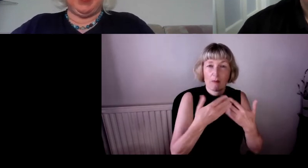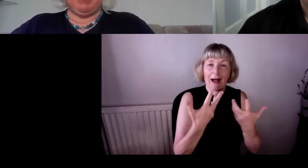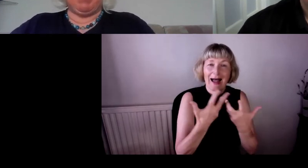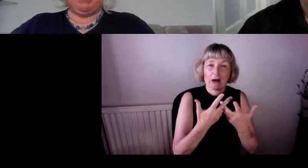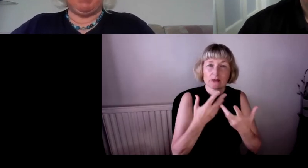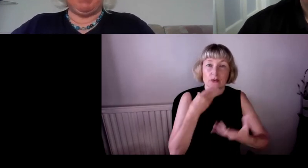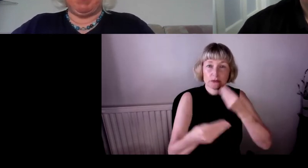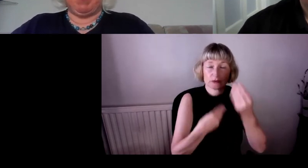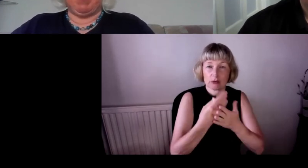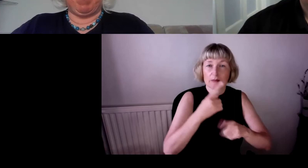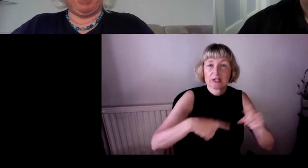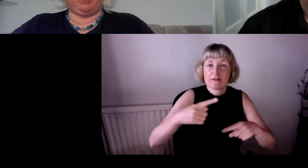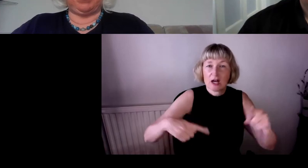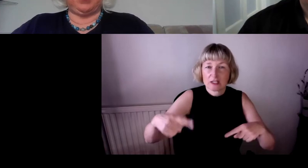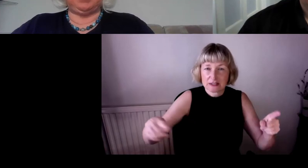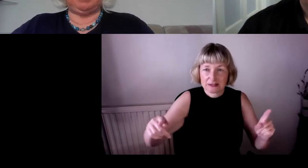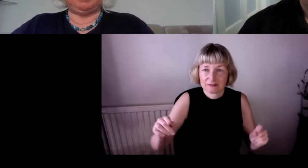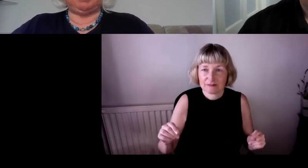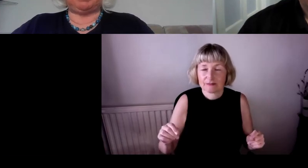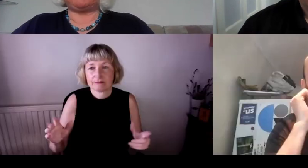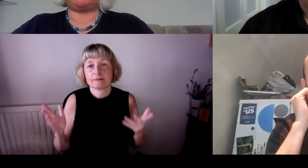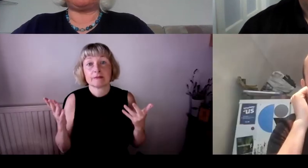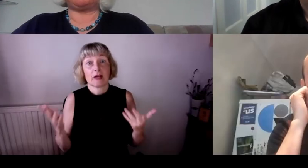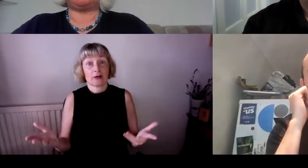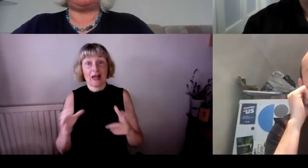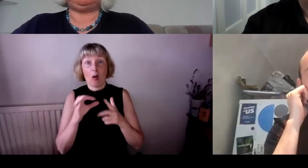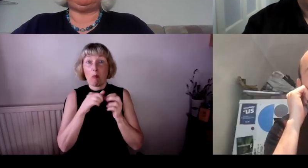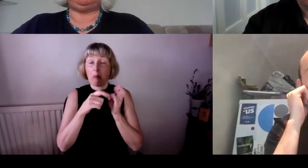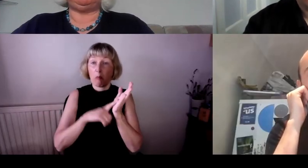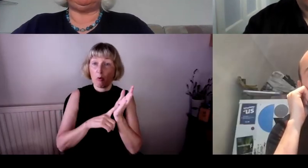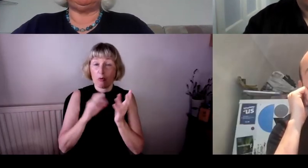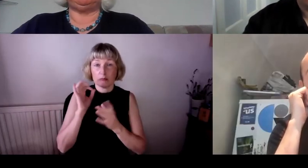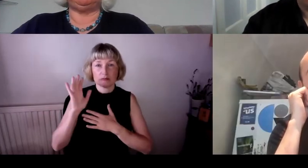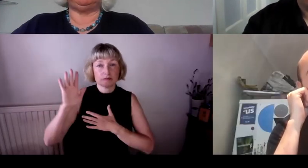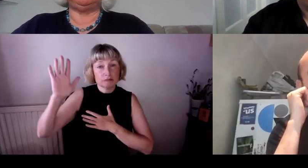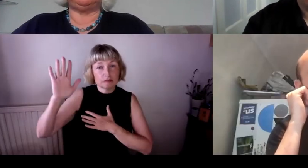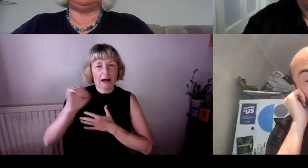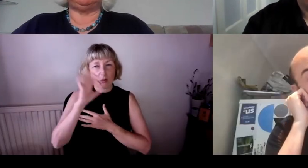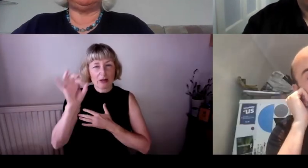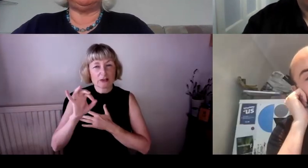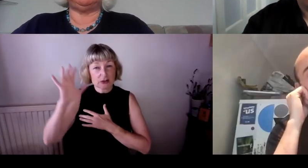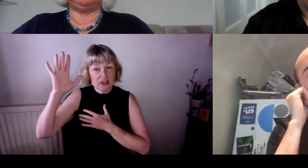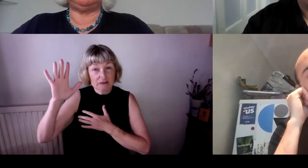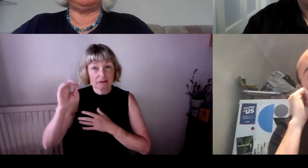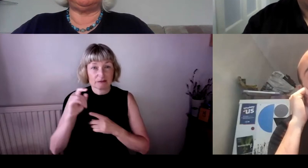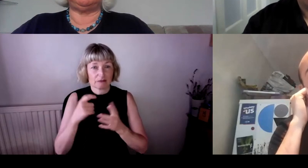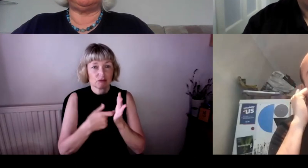discussion? Yeah, I mean, does anybody have any burning questions for Roz and or